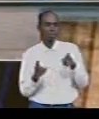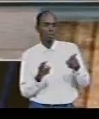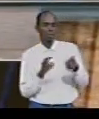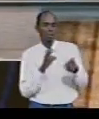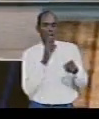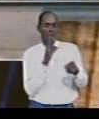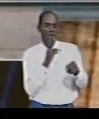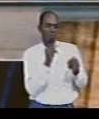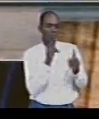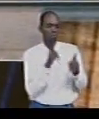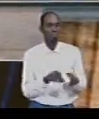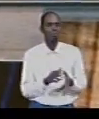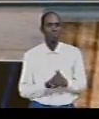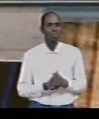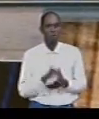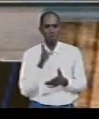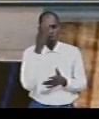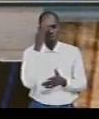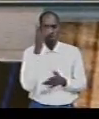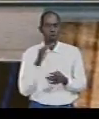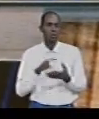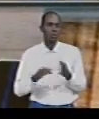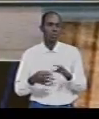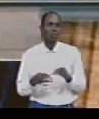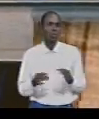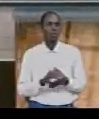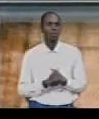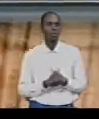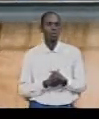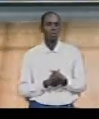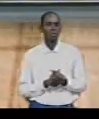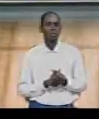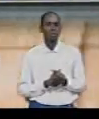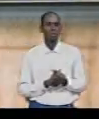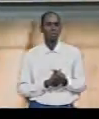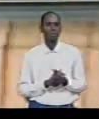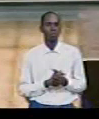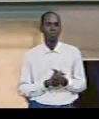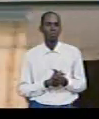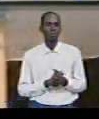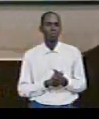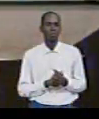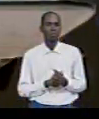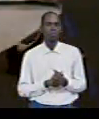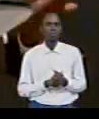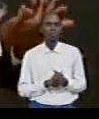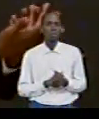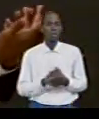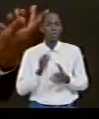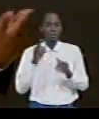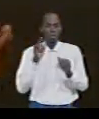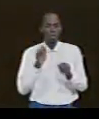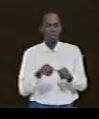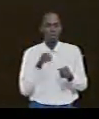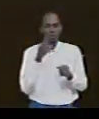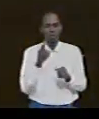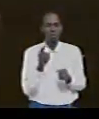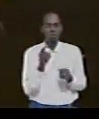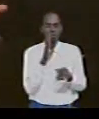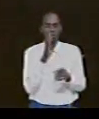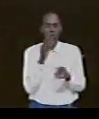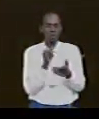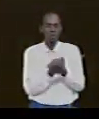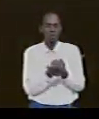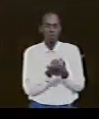man. You know the story. But can you be that bold? Can you confront